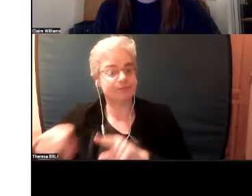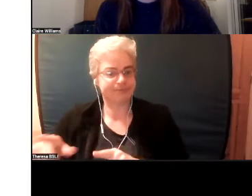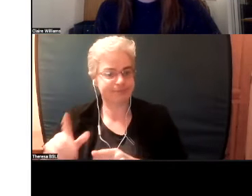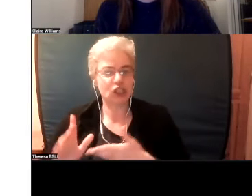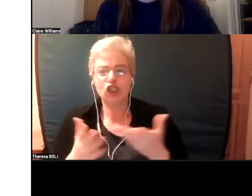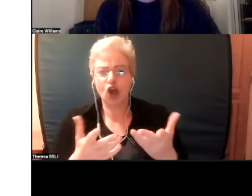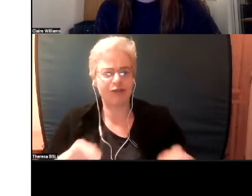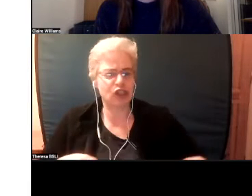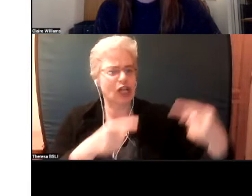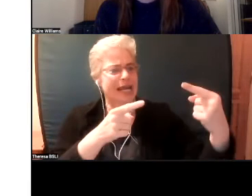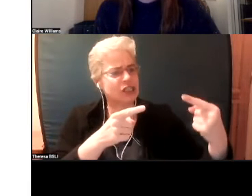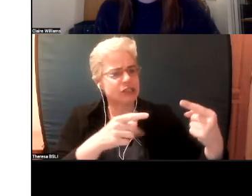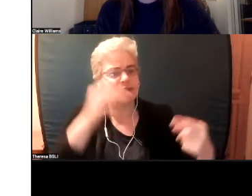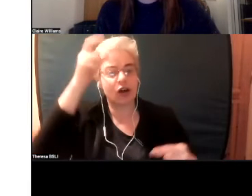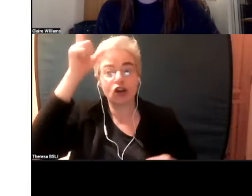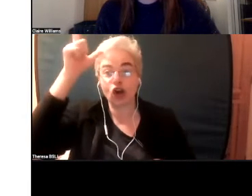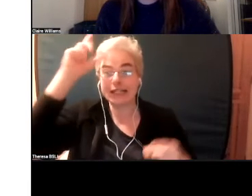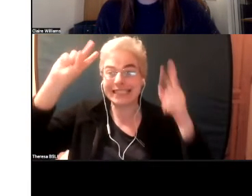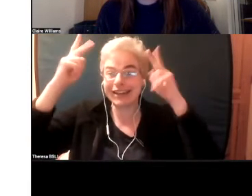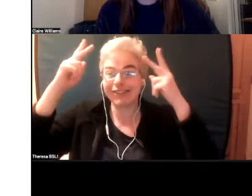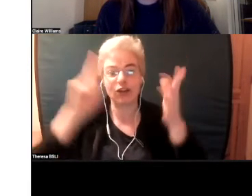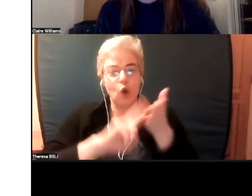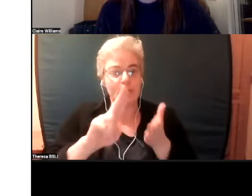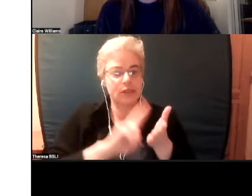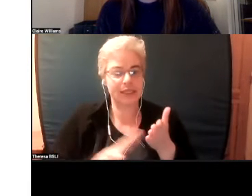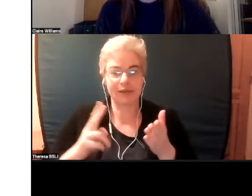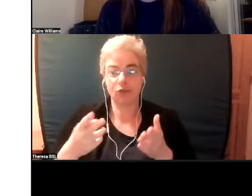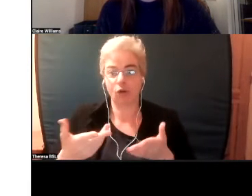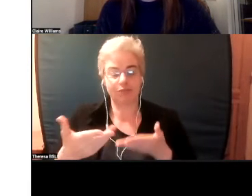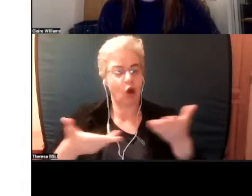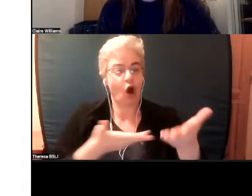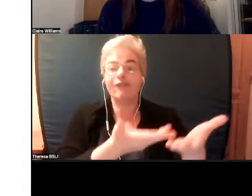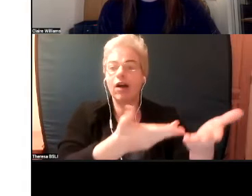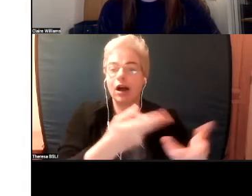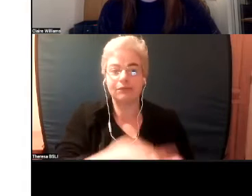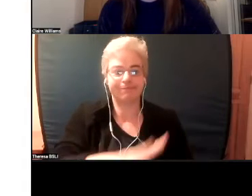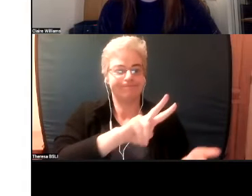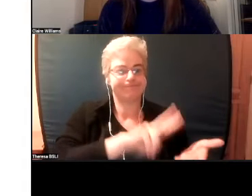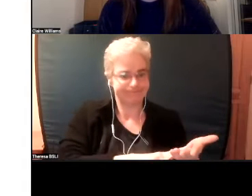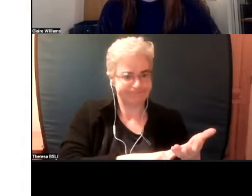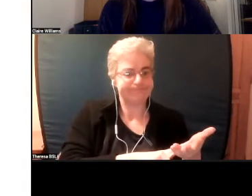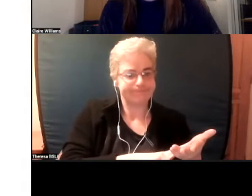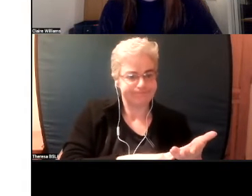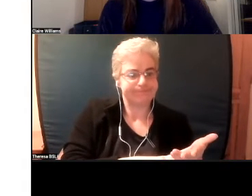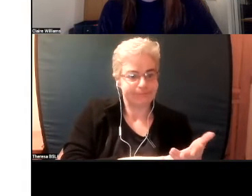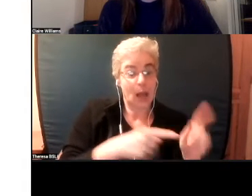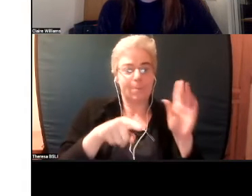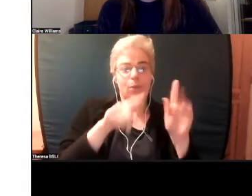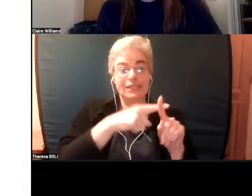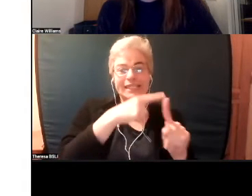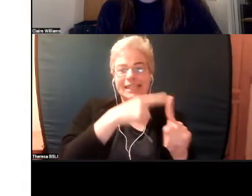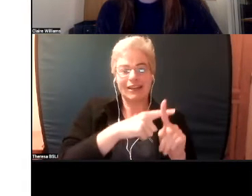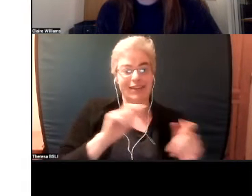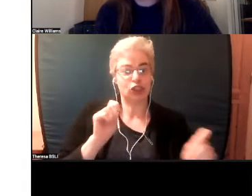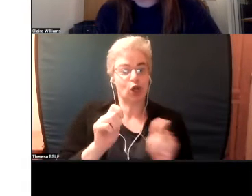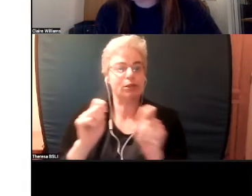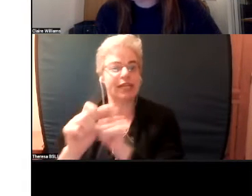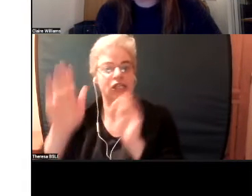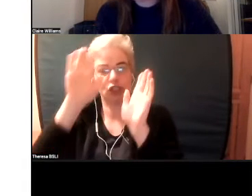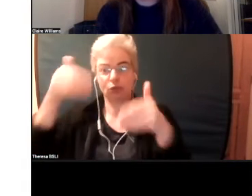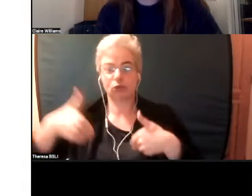challenge cognitive normalcy and to offer alternative, positive interpretations of autism and autistic identity.